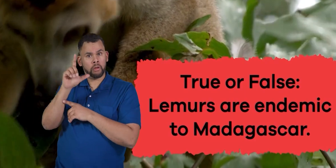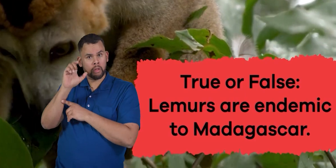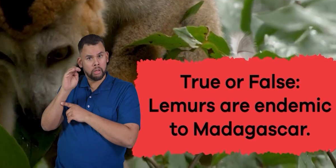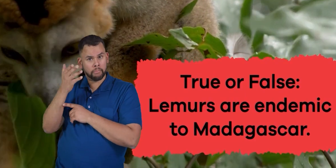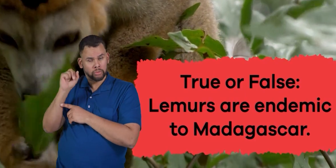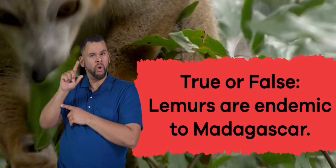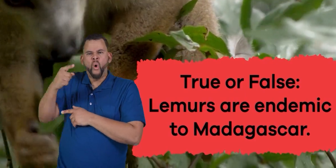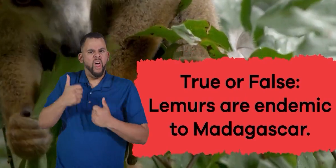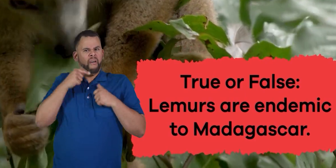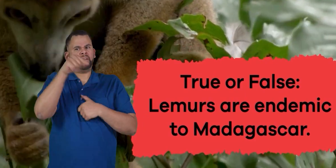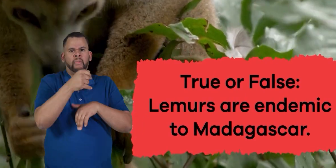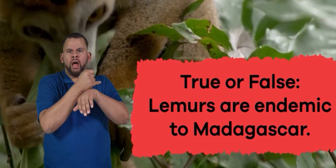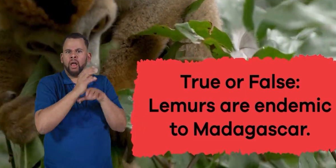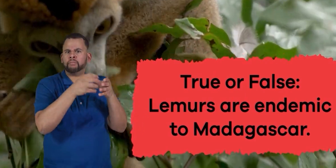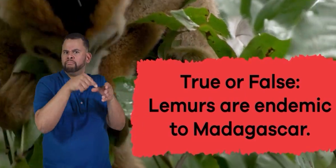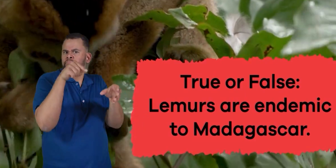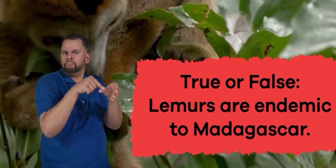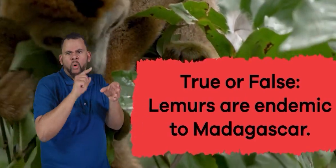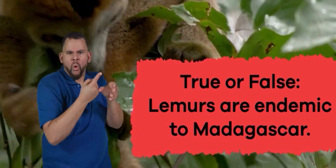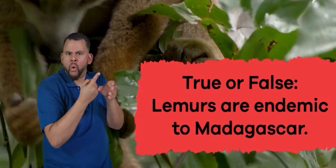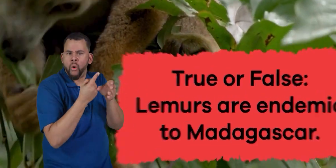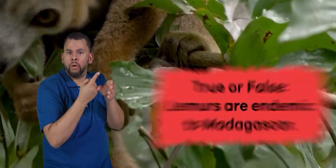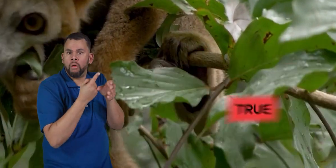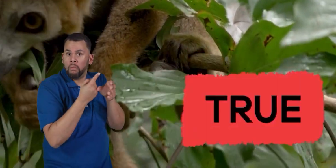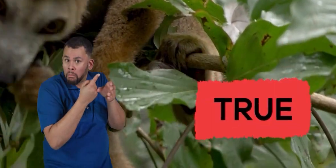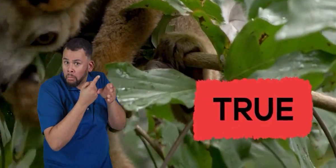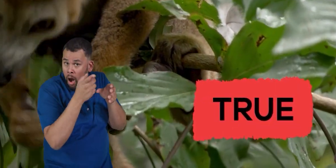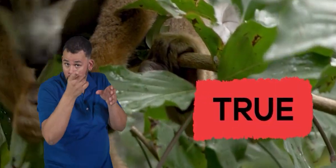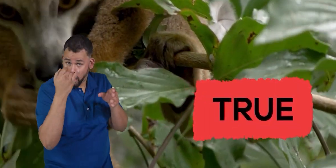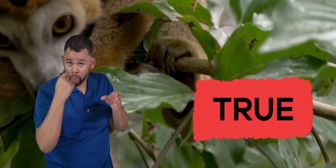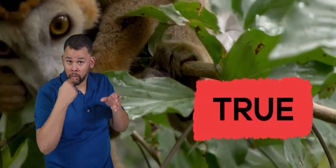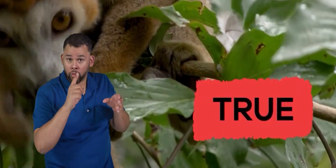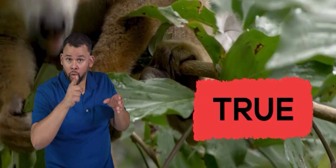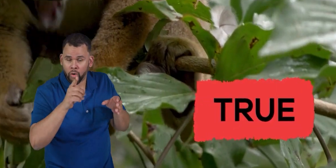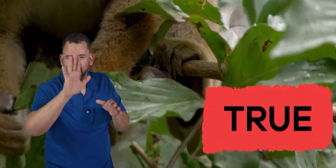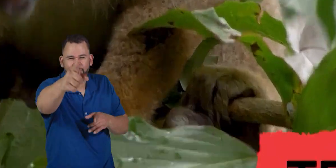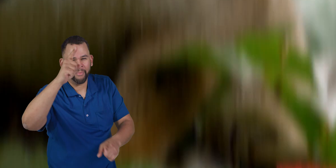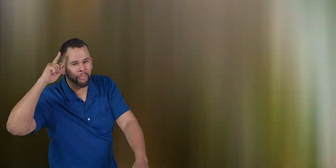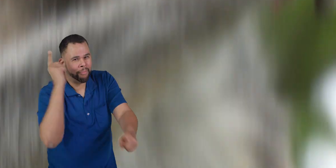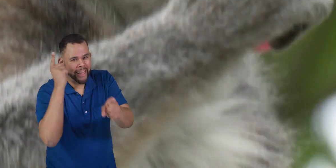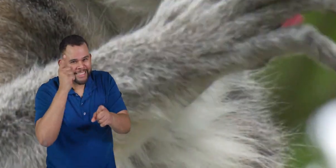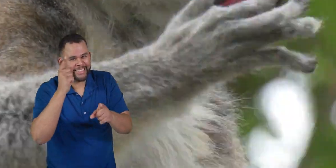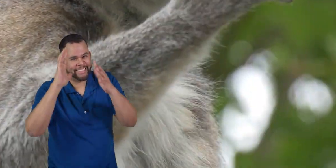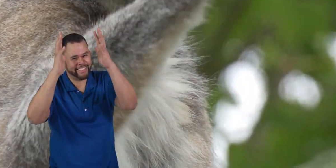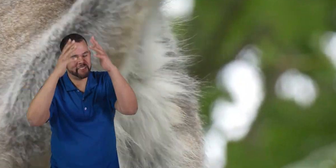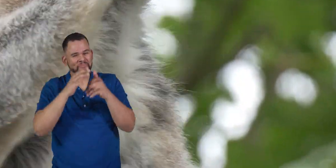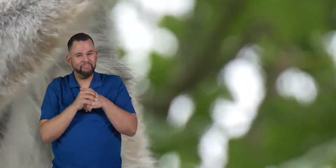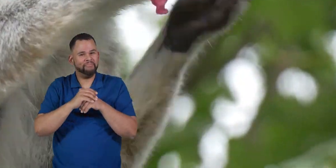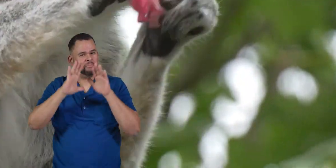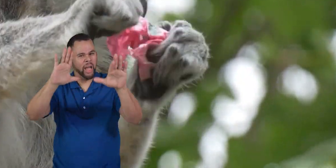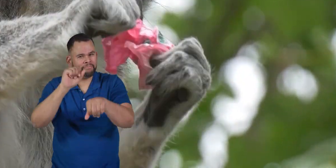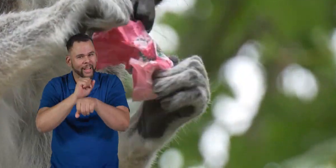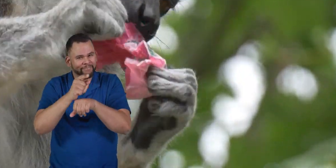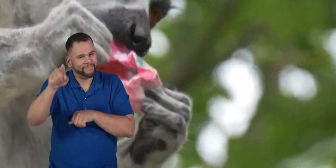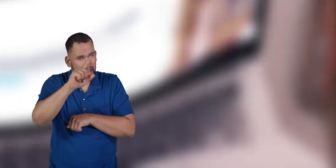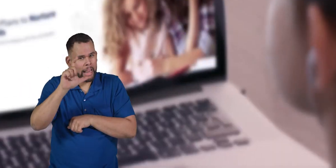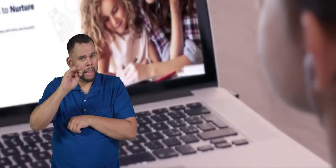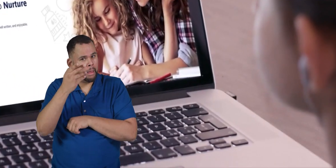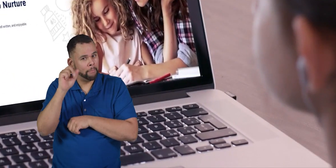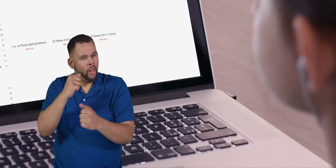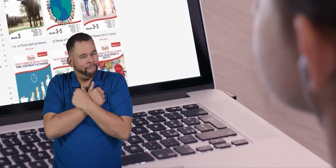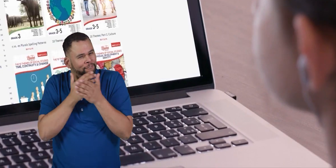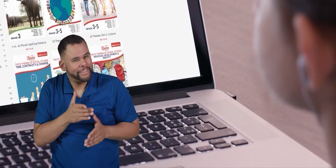are endemic to madagascar if you said true you're right nice work lemur lovers